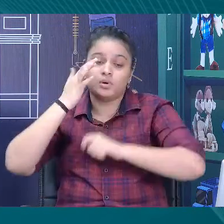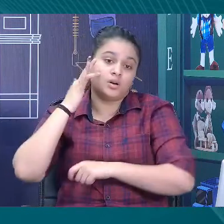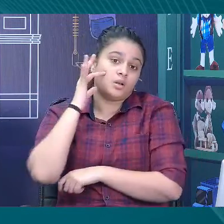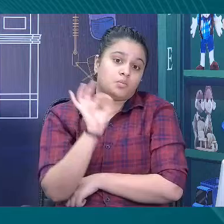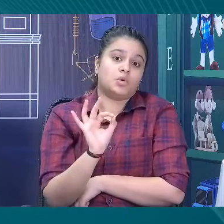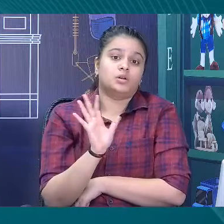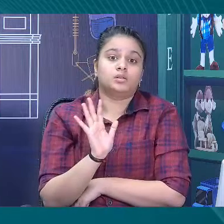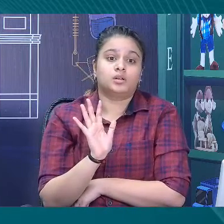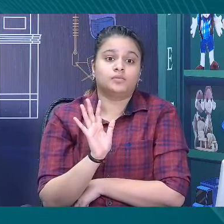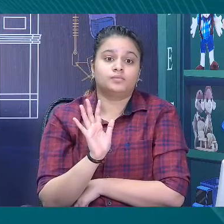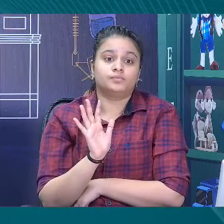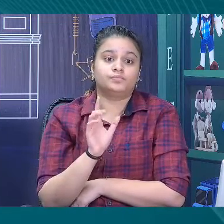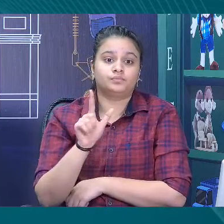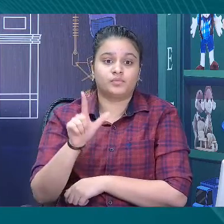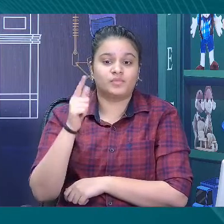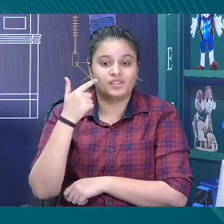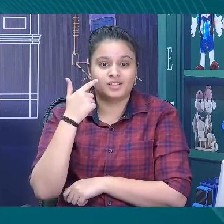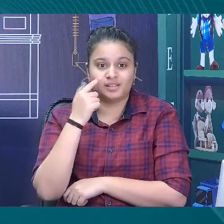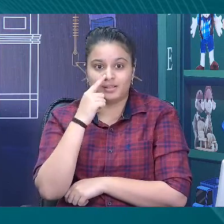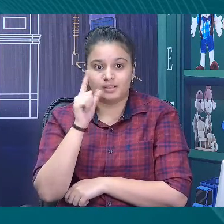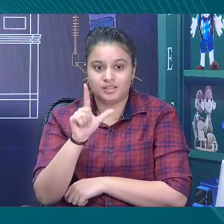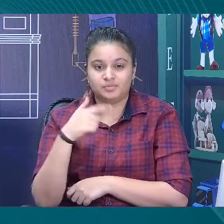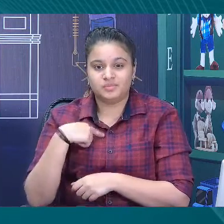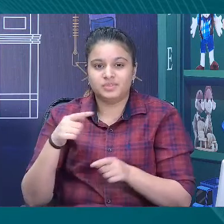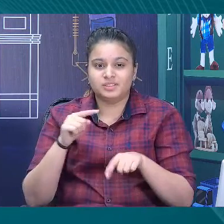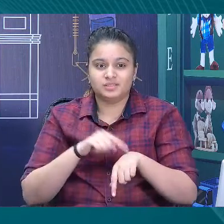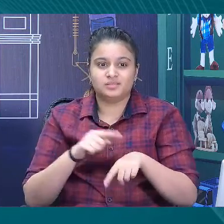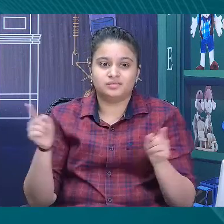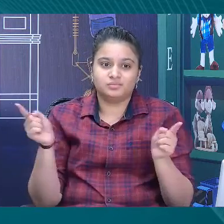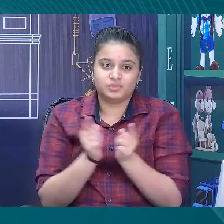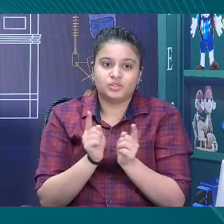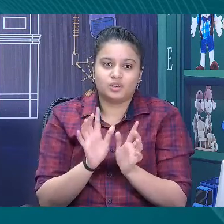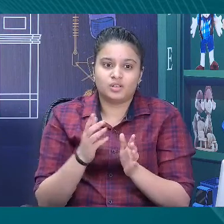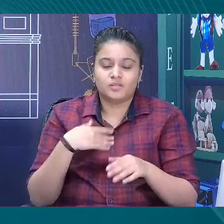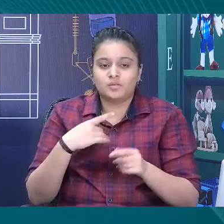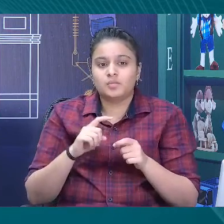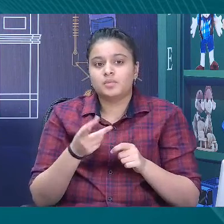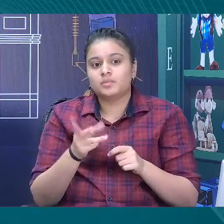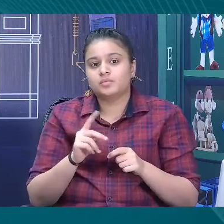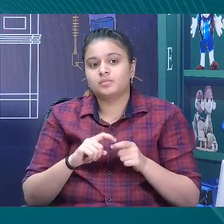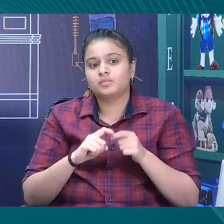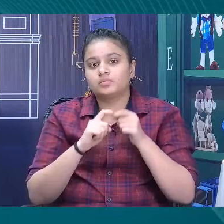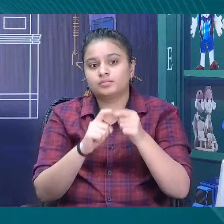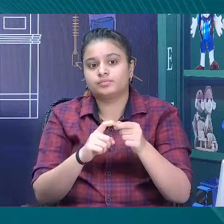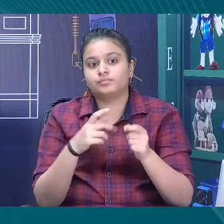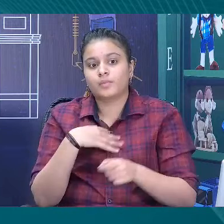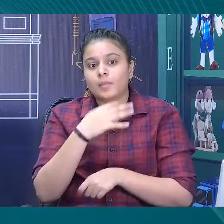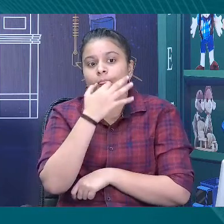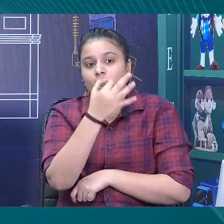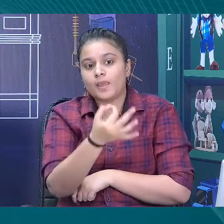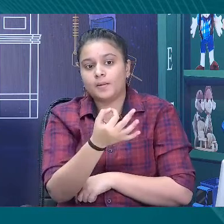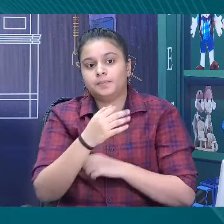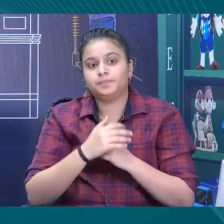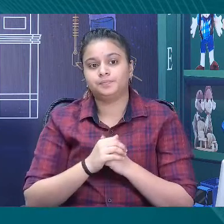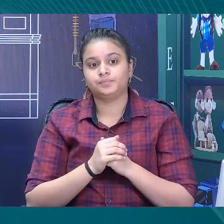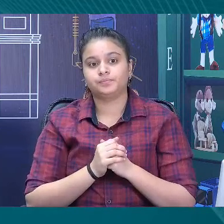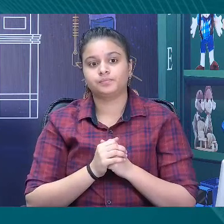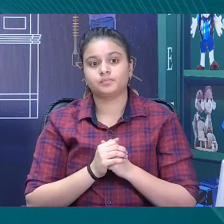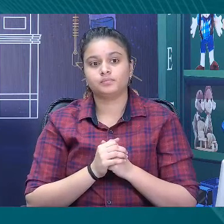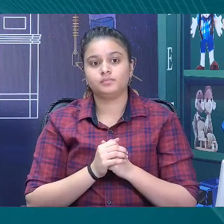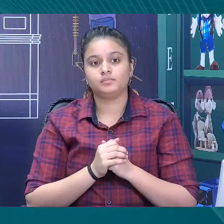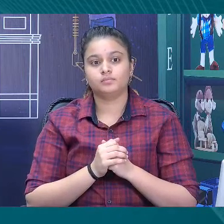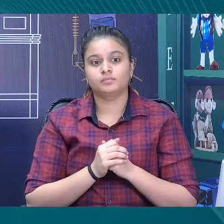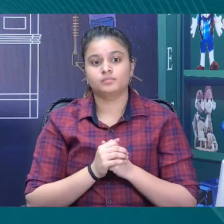ma'am, since we are running short of time, I have this another question for you, where I would like to ask you that how would